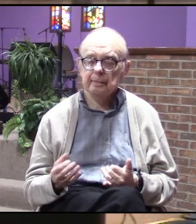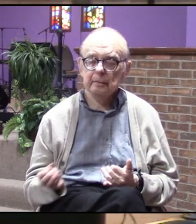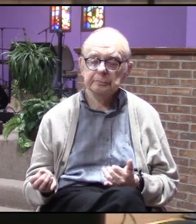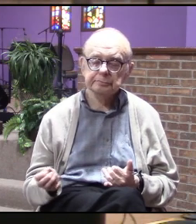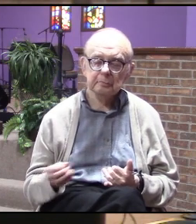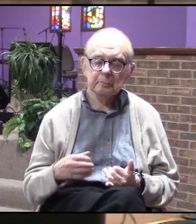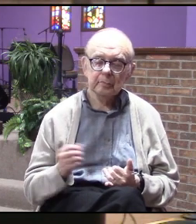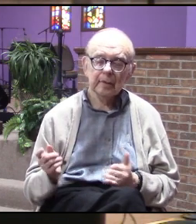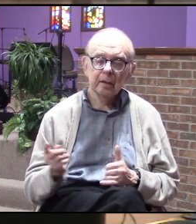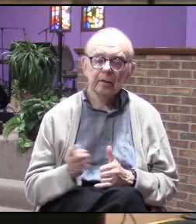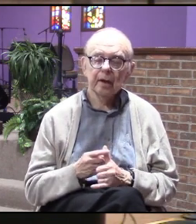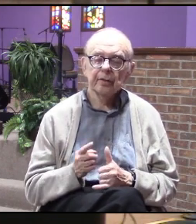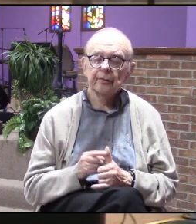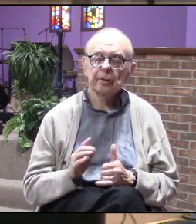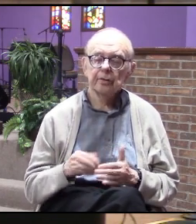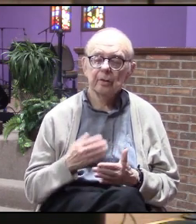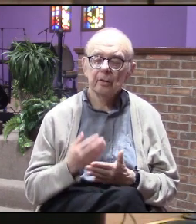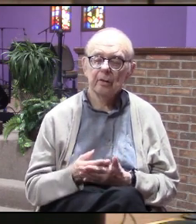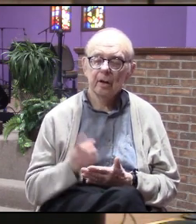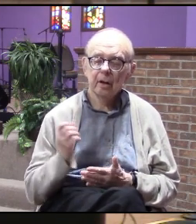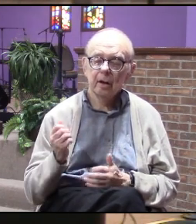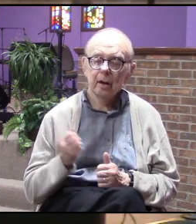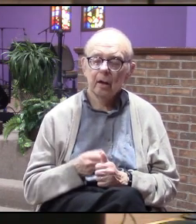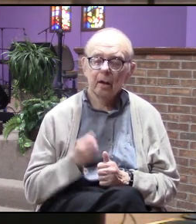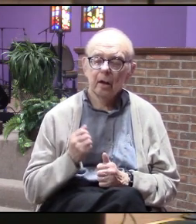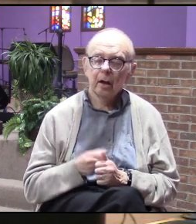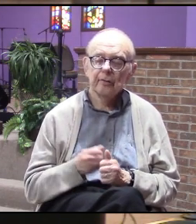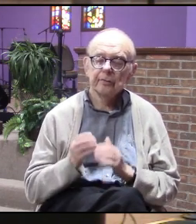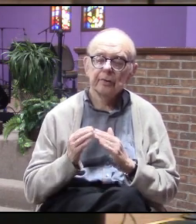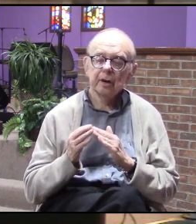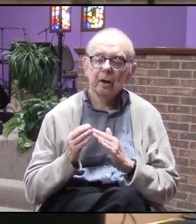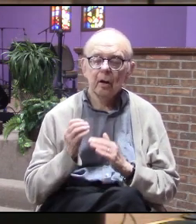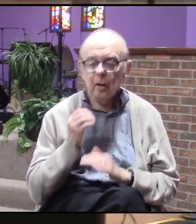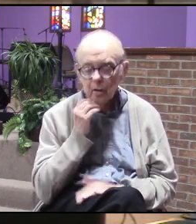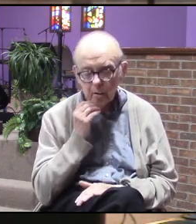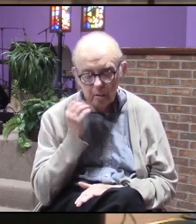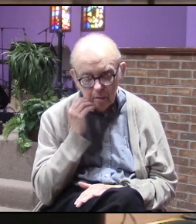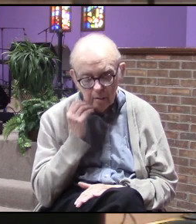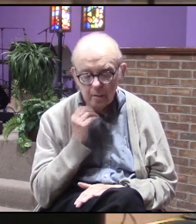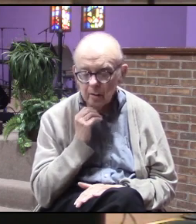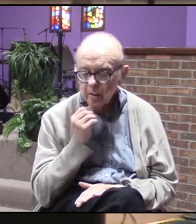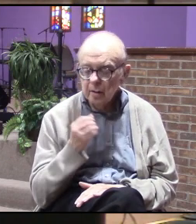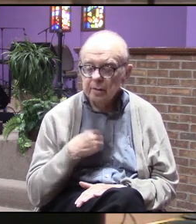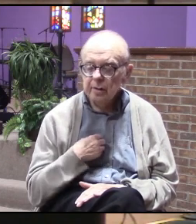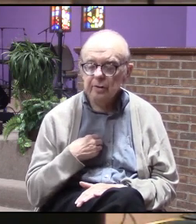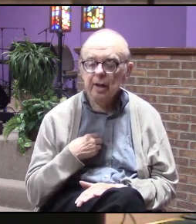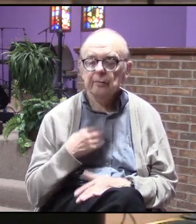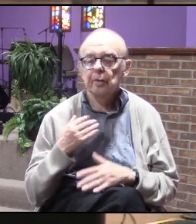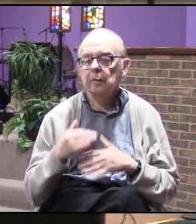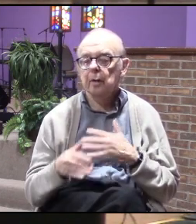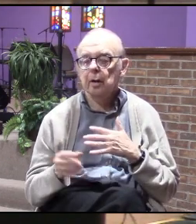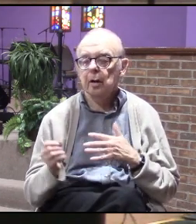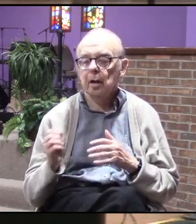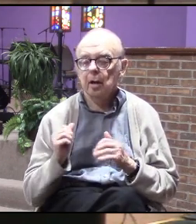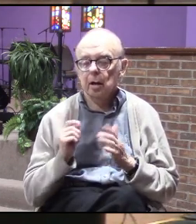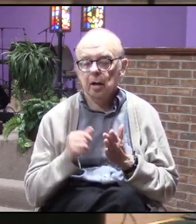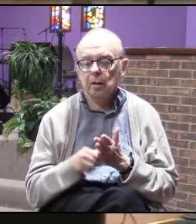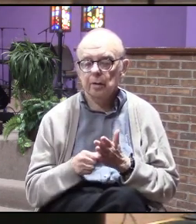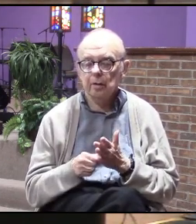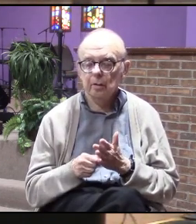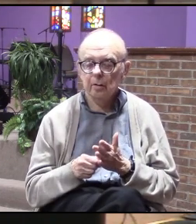And he's going to take the firstborn of every home that doesn't have the blood